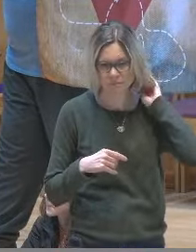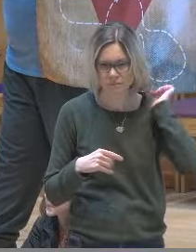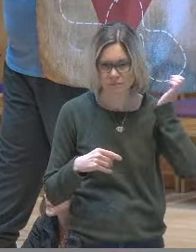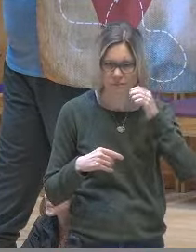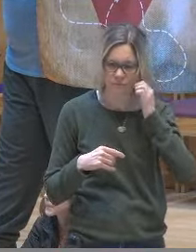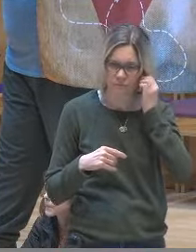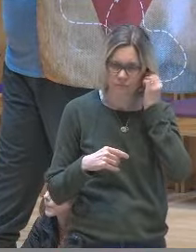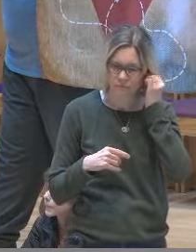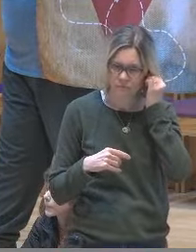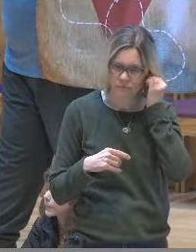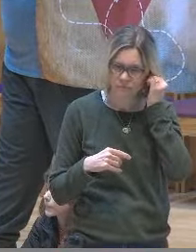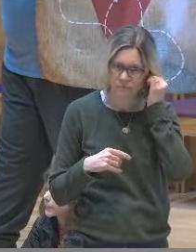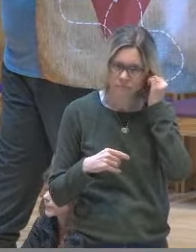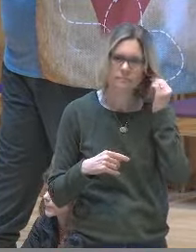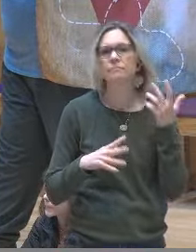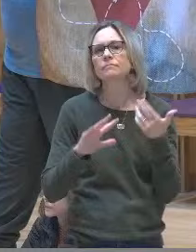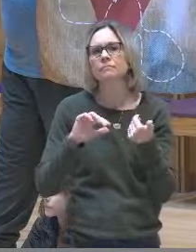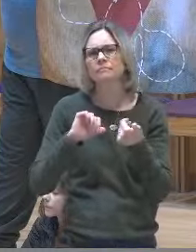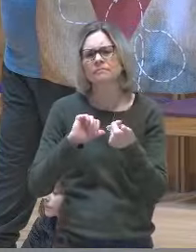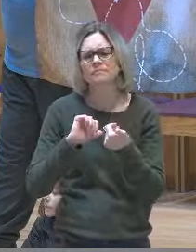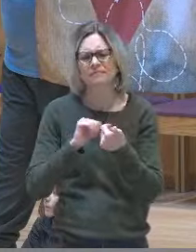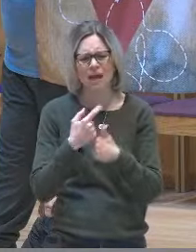How do we know that Peter knew what he was doing?